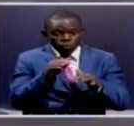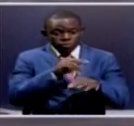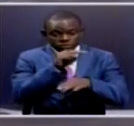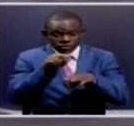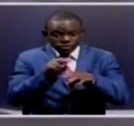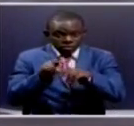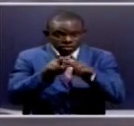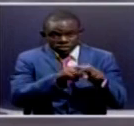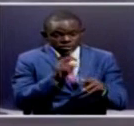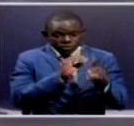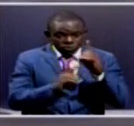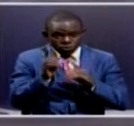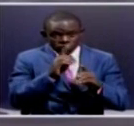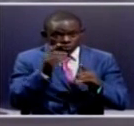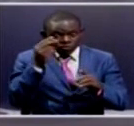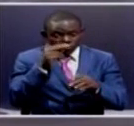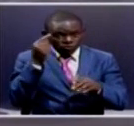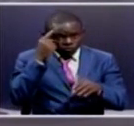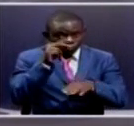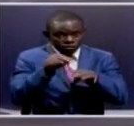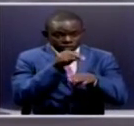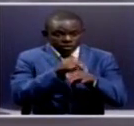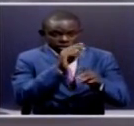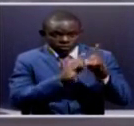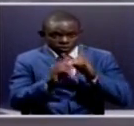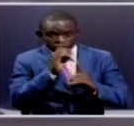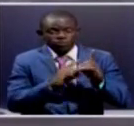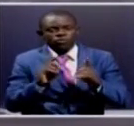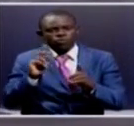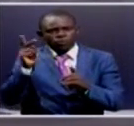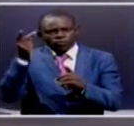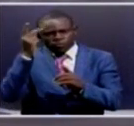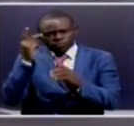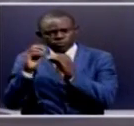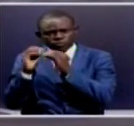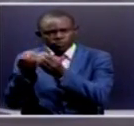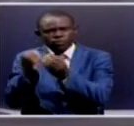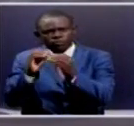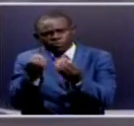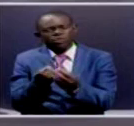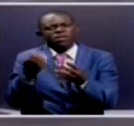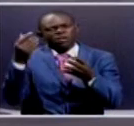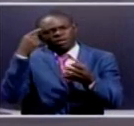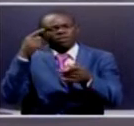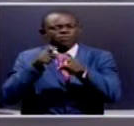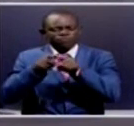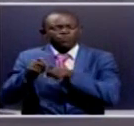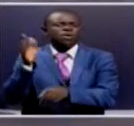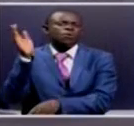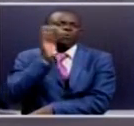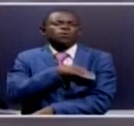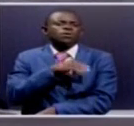we, the political parties, have given ourselves an agenda that will look at